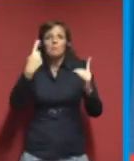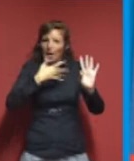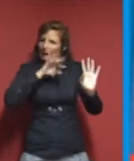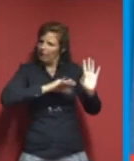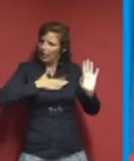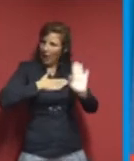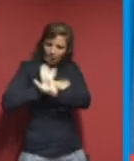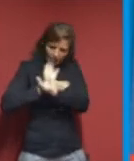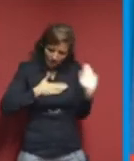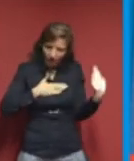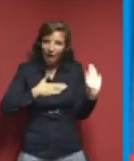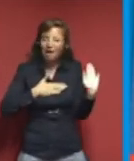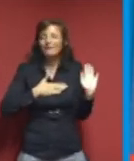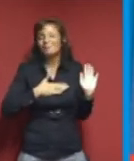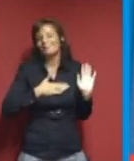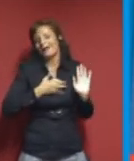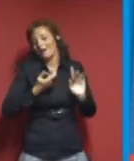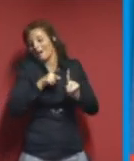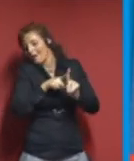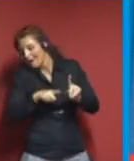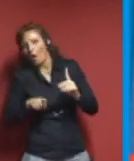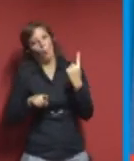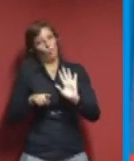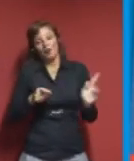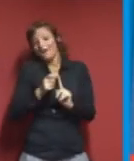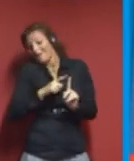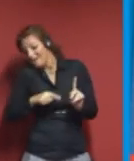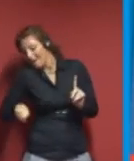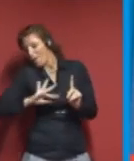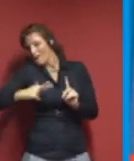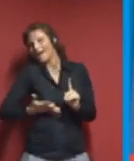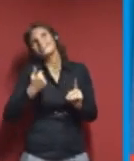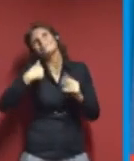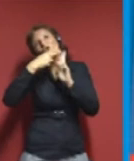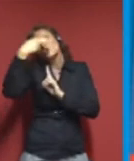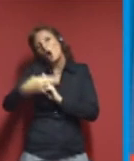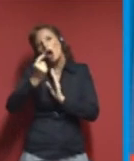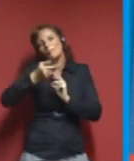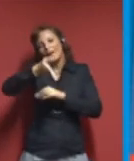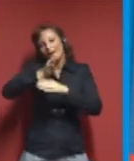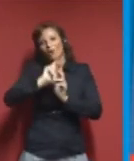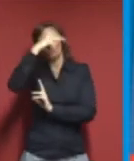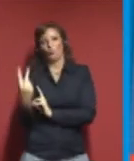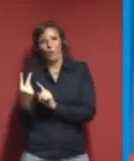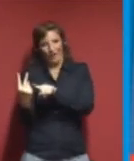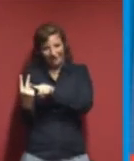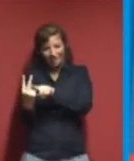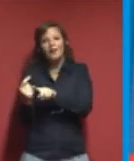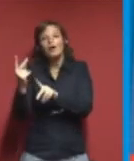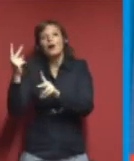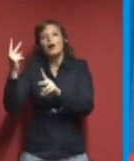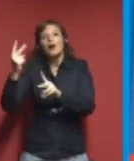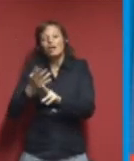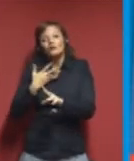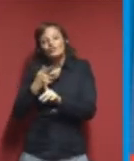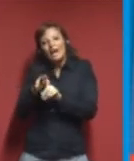also got this other phase that I'm calling phase 2, and this is where the maker singularity comes into it. Makers